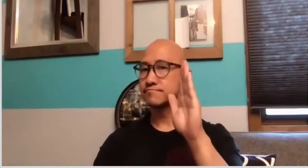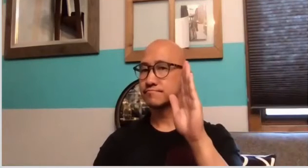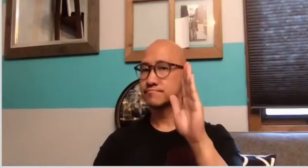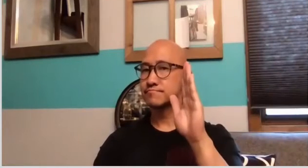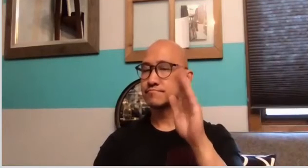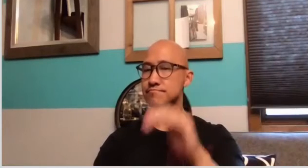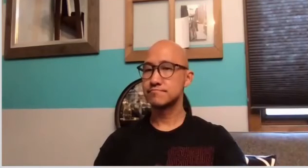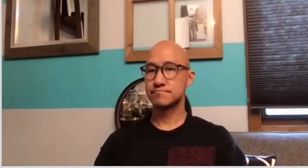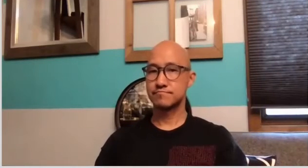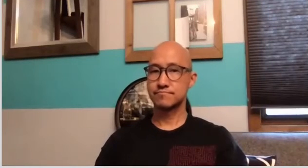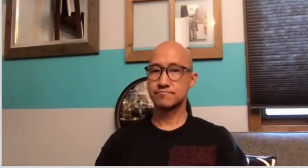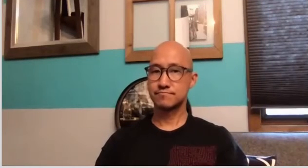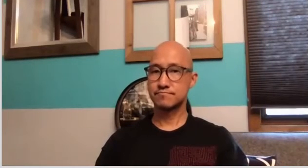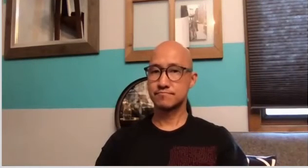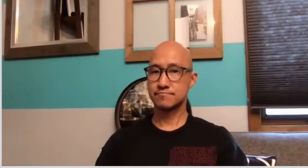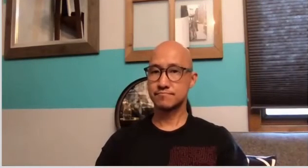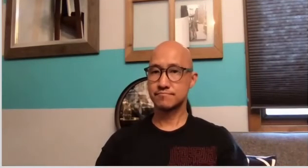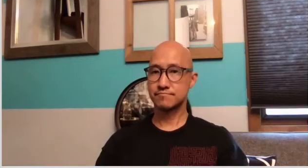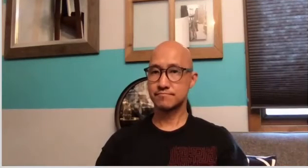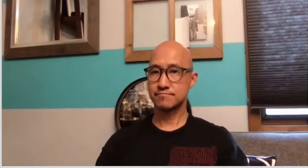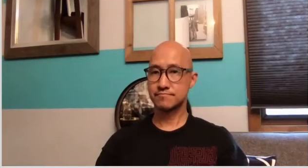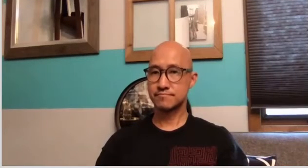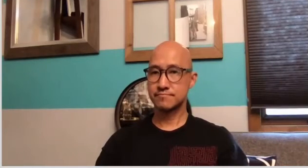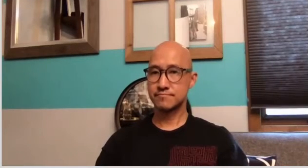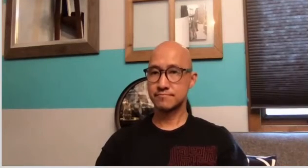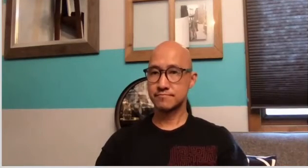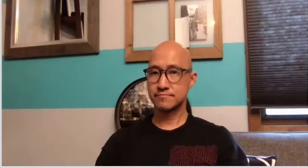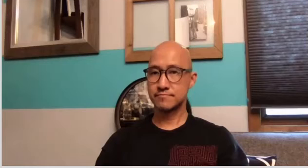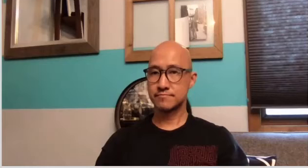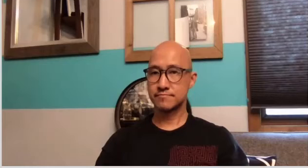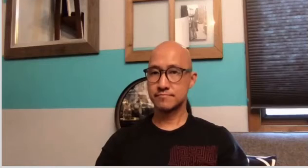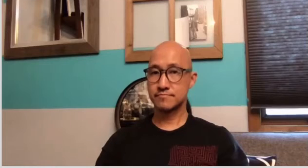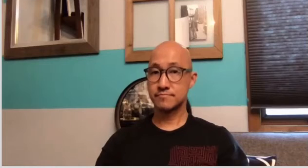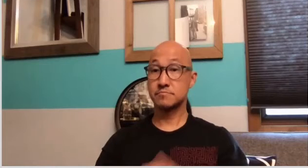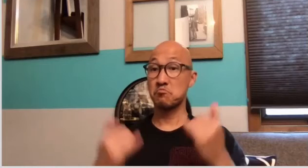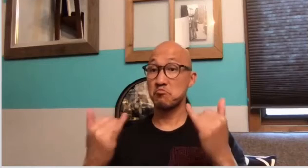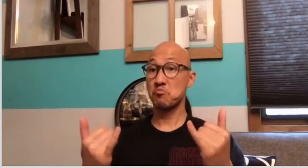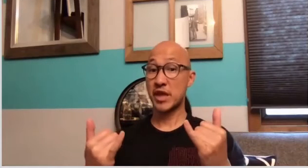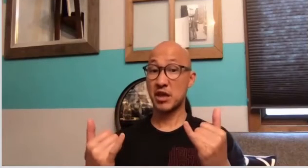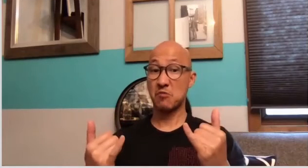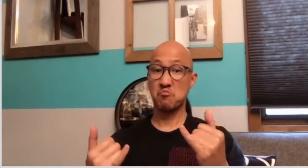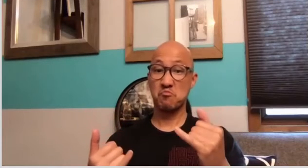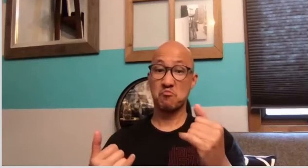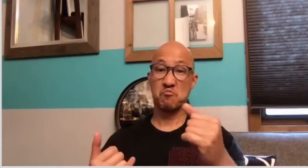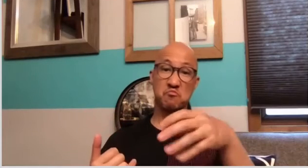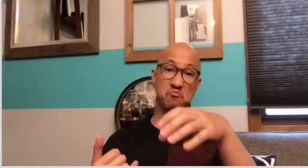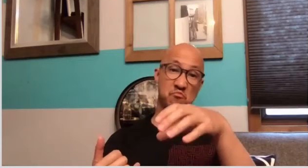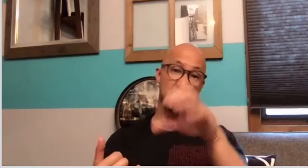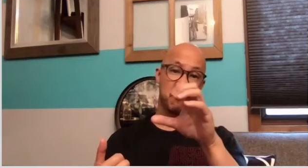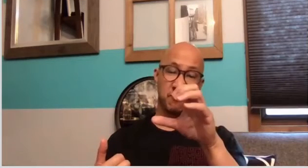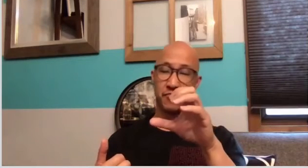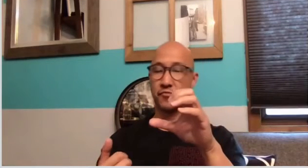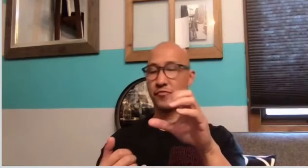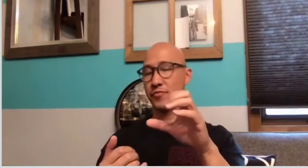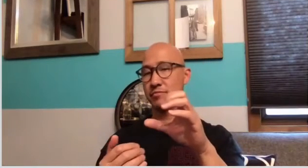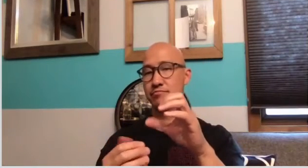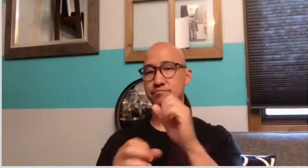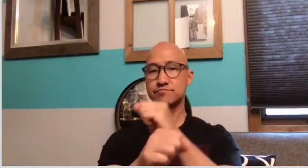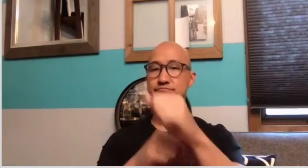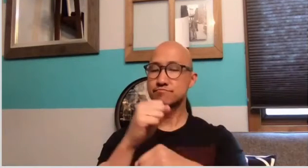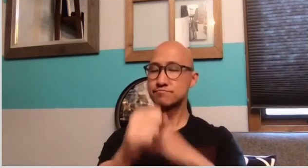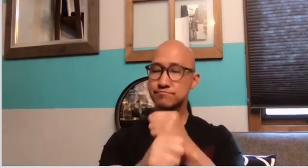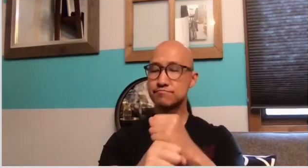them a helper, Ezra. Fast forward a few hundred years, and Jesus speaks of a helper in